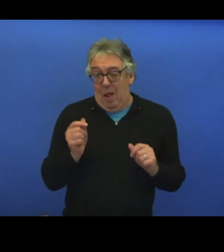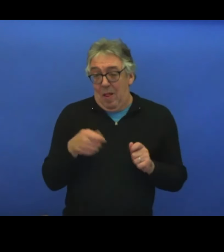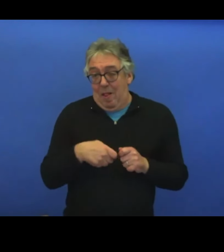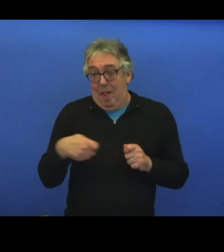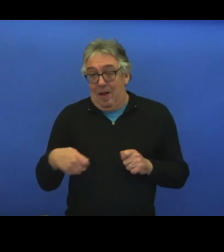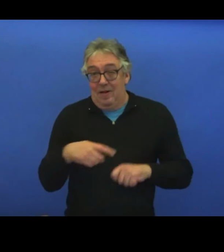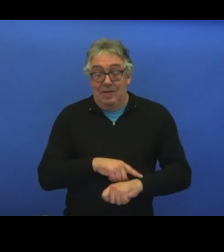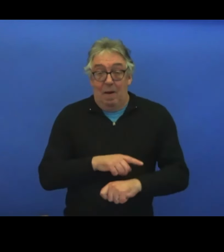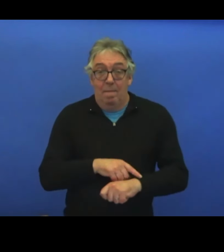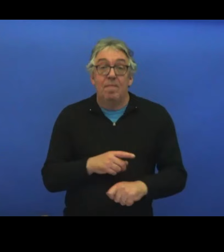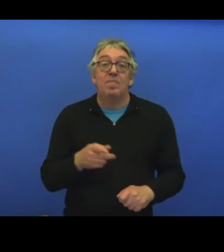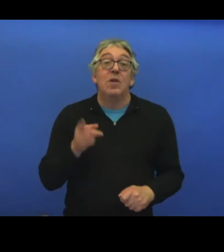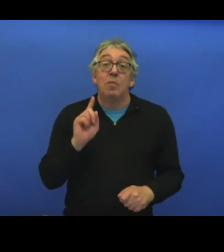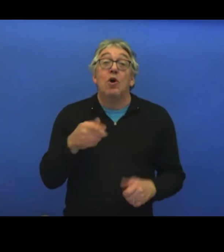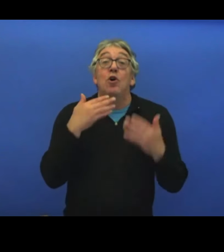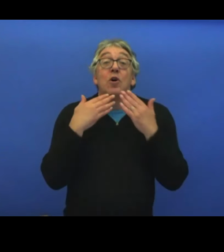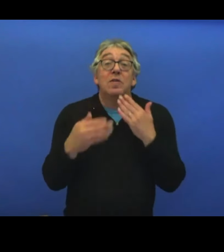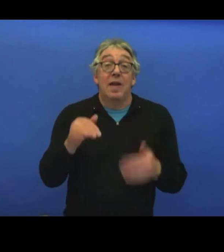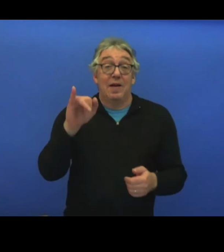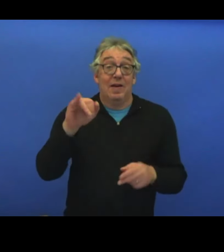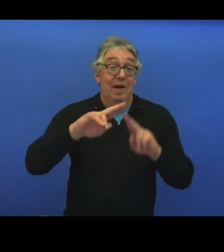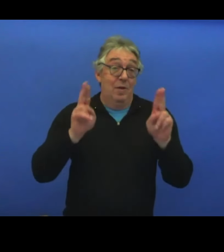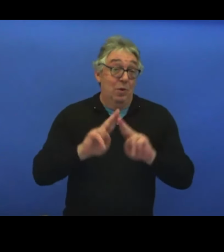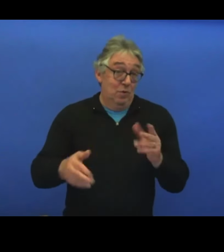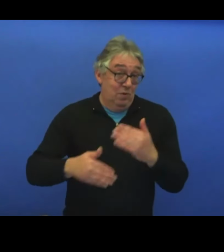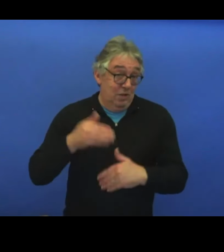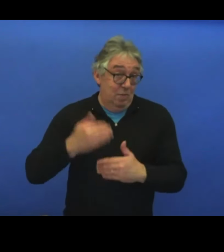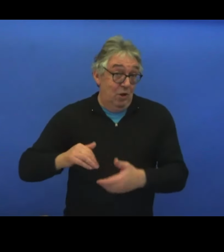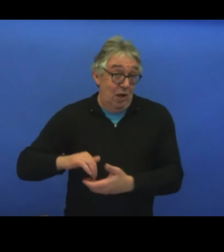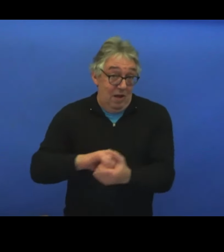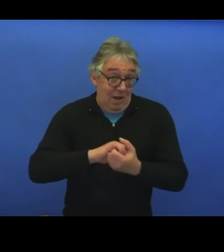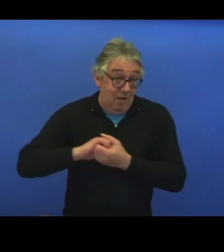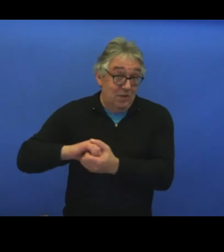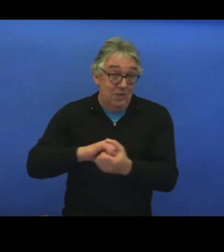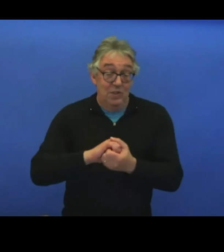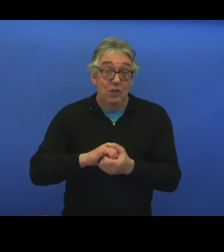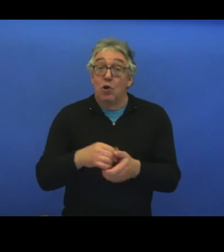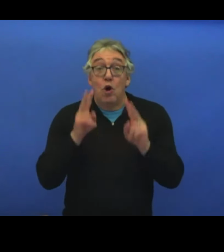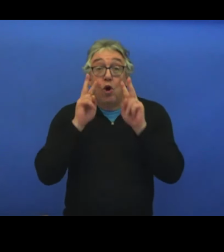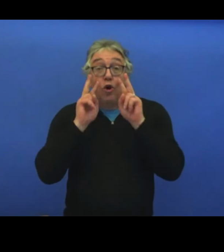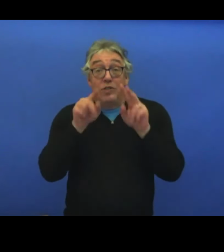to the International Disability Alliance for organizing this webinar as well. See you in the